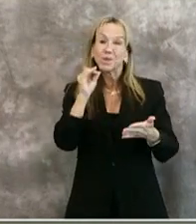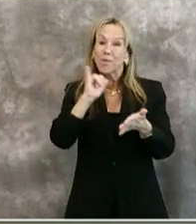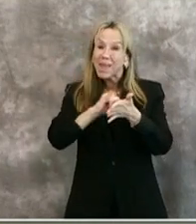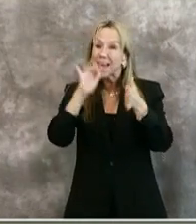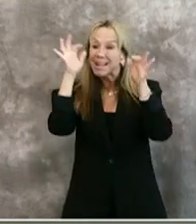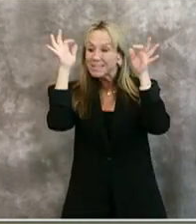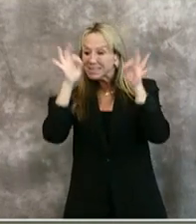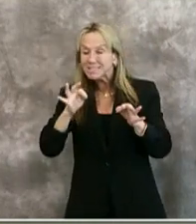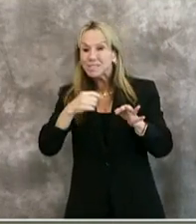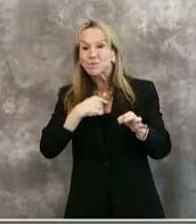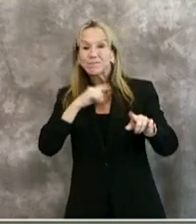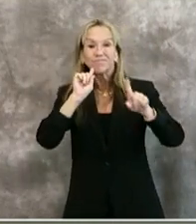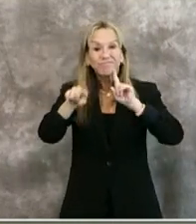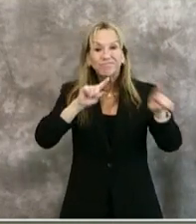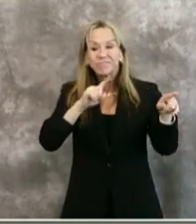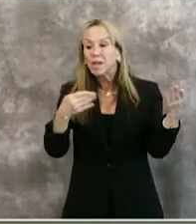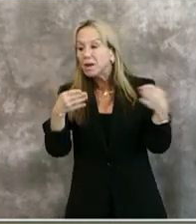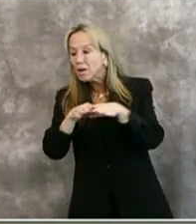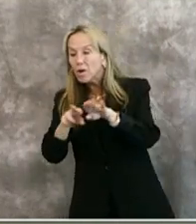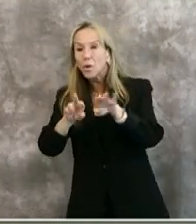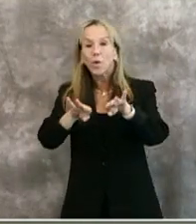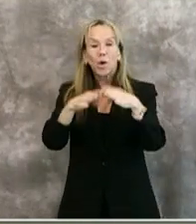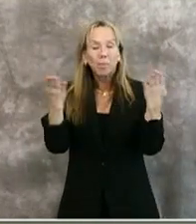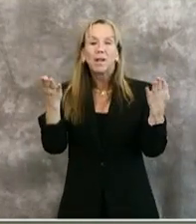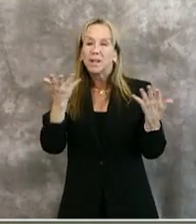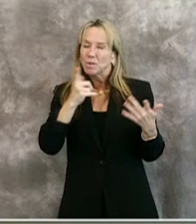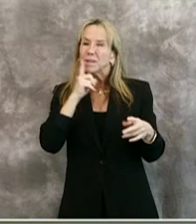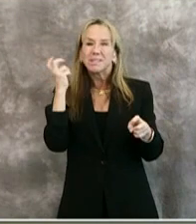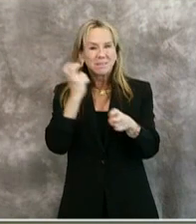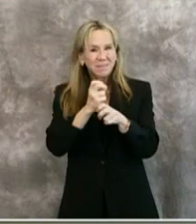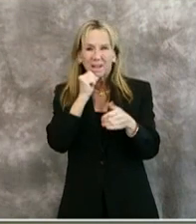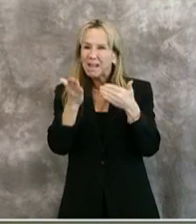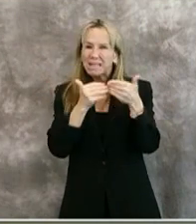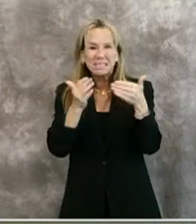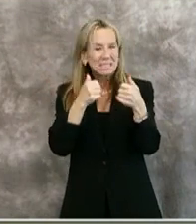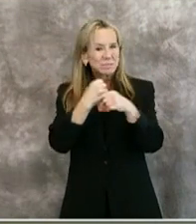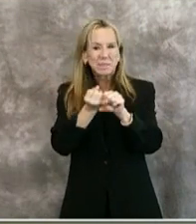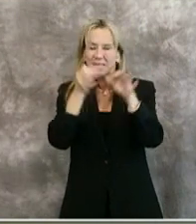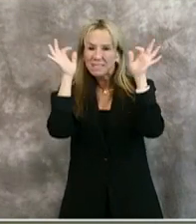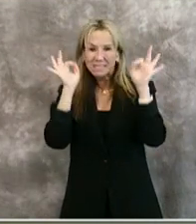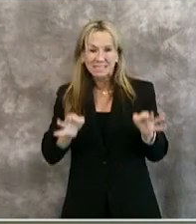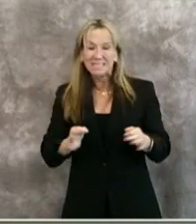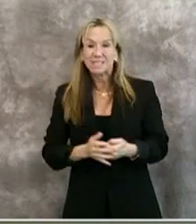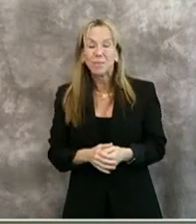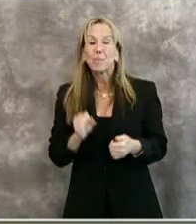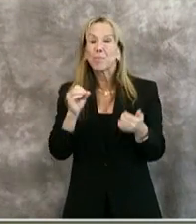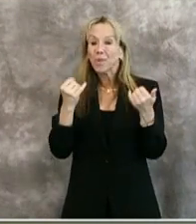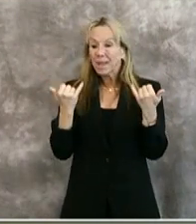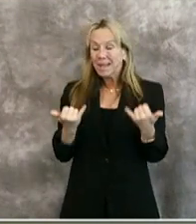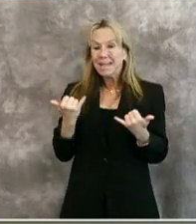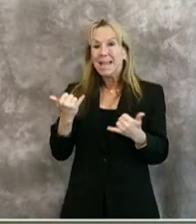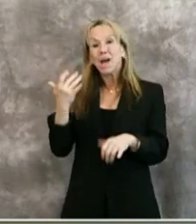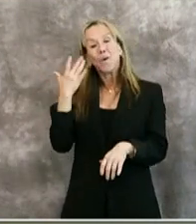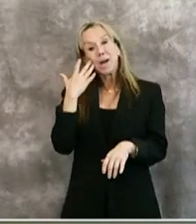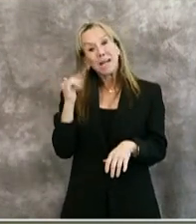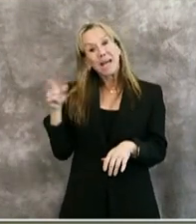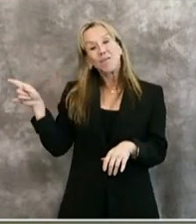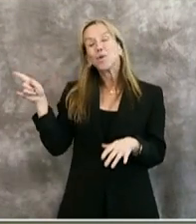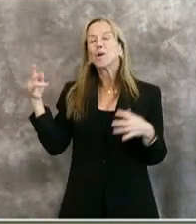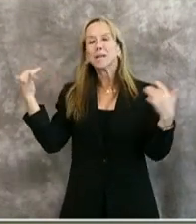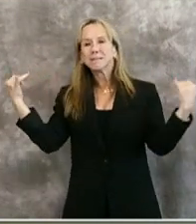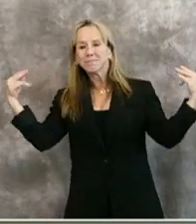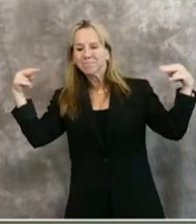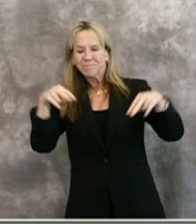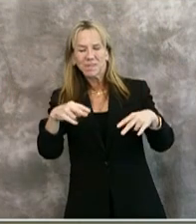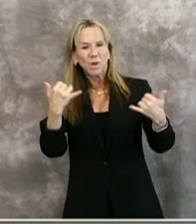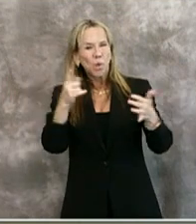being made statewide. And that's what's pushed the state of California to re-examine the indoor higher exposure settings that are highest